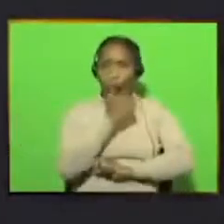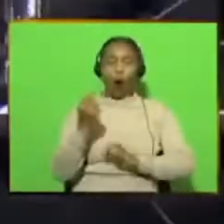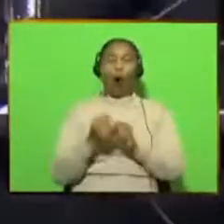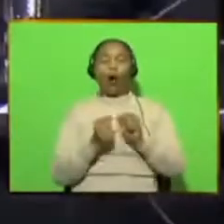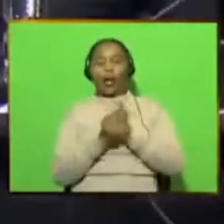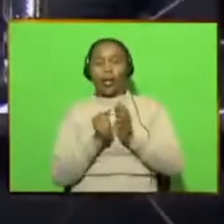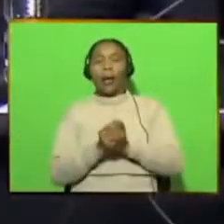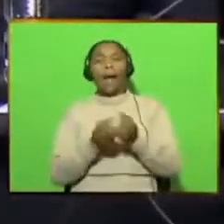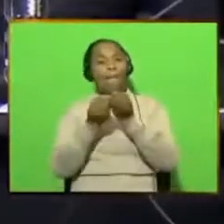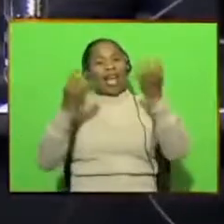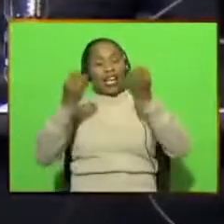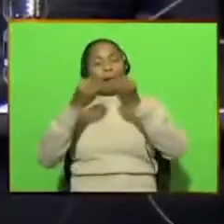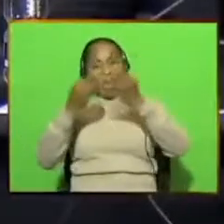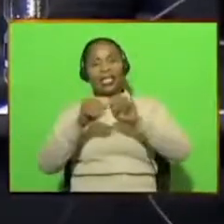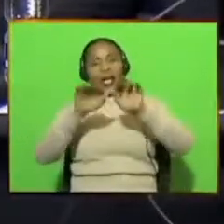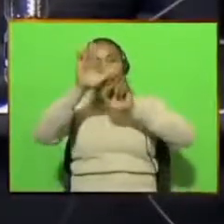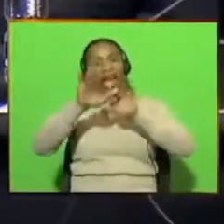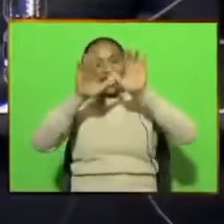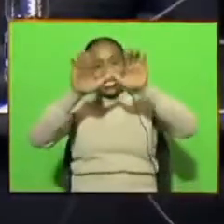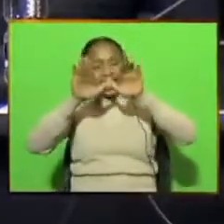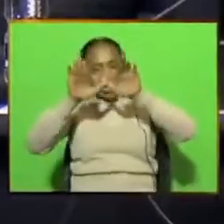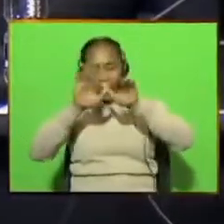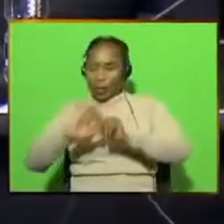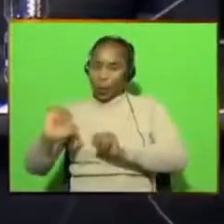Thank you, Honourable Member.